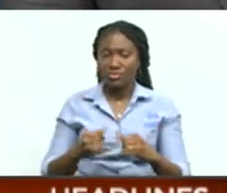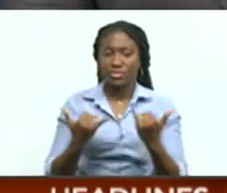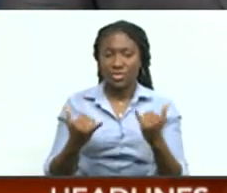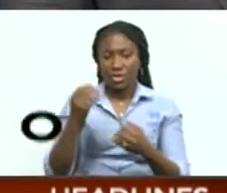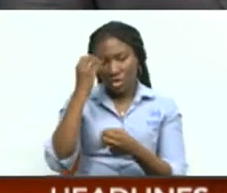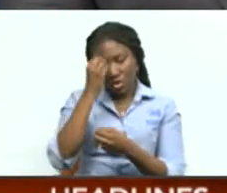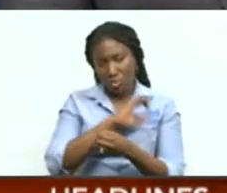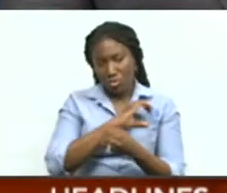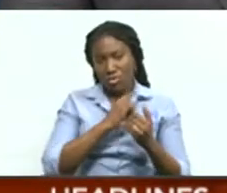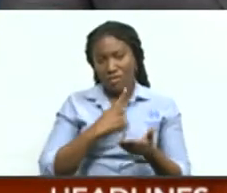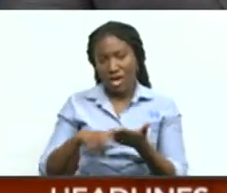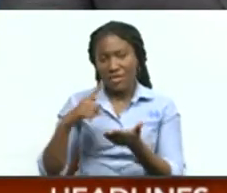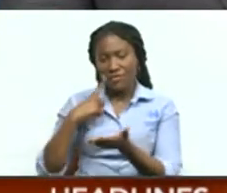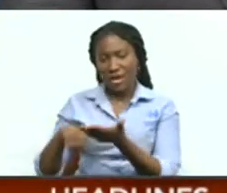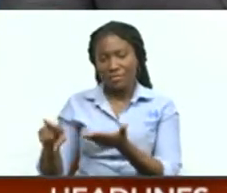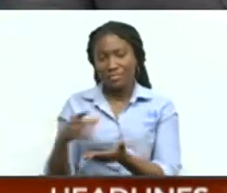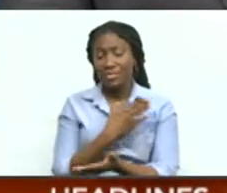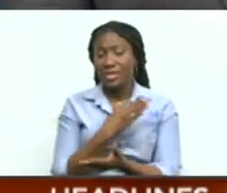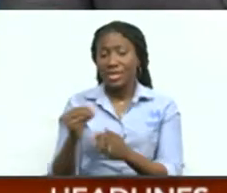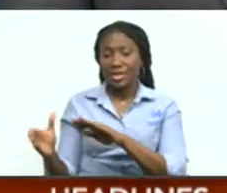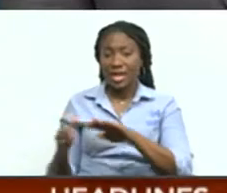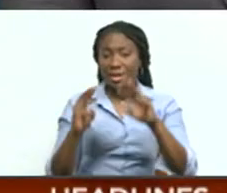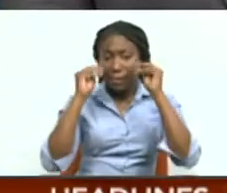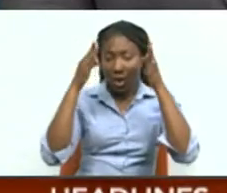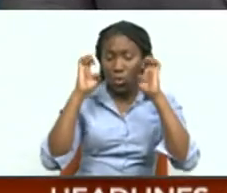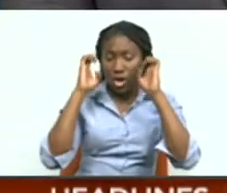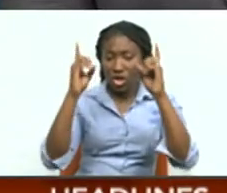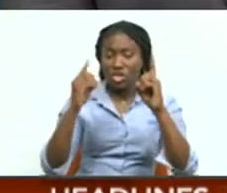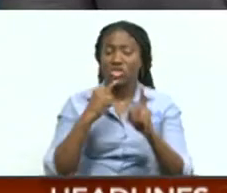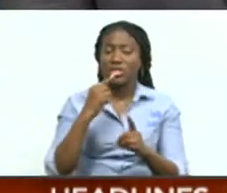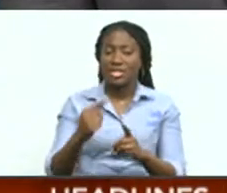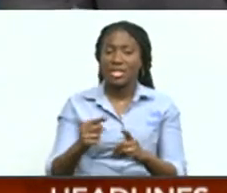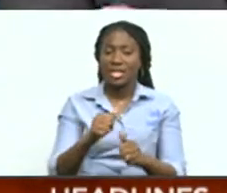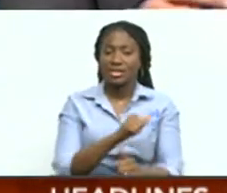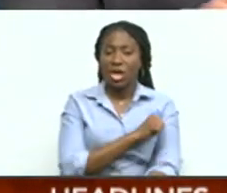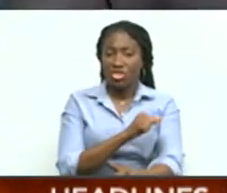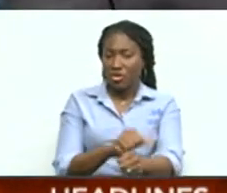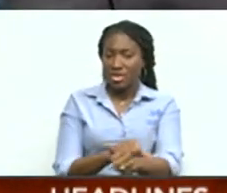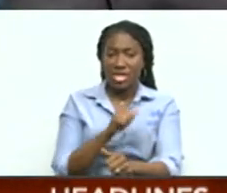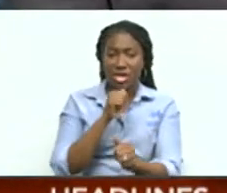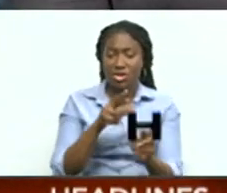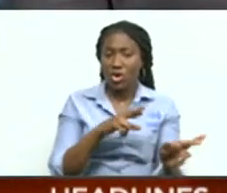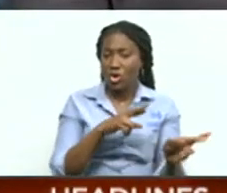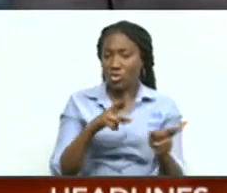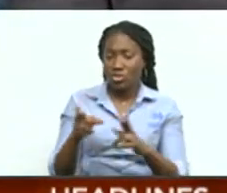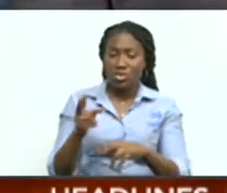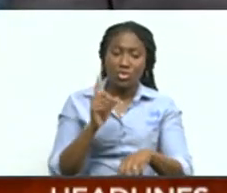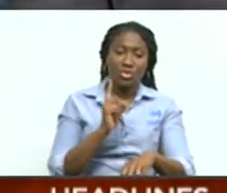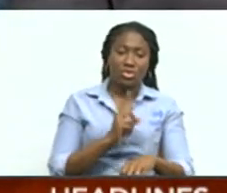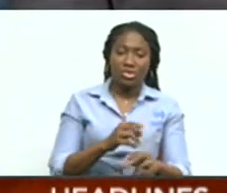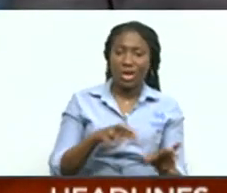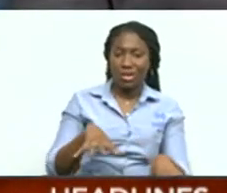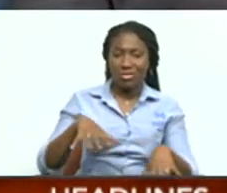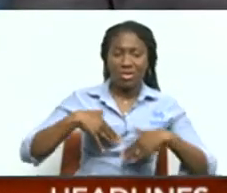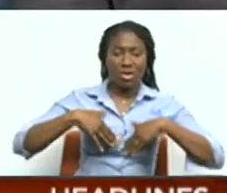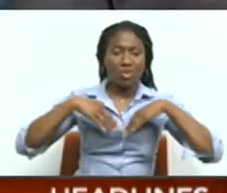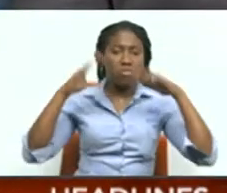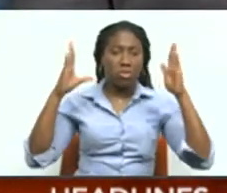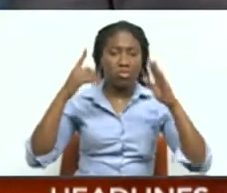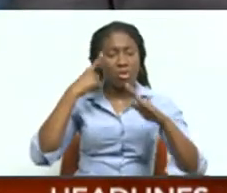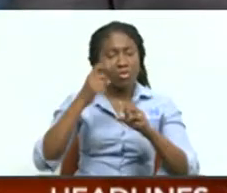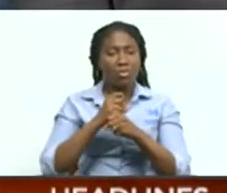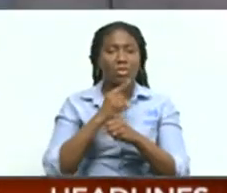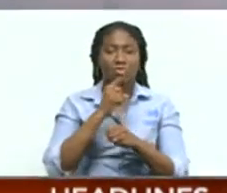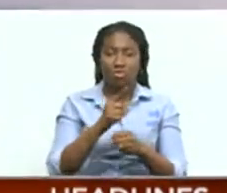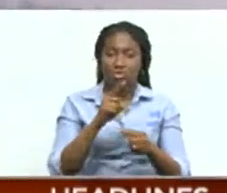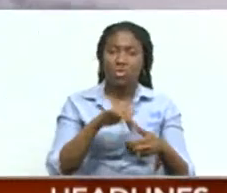police are investigating. The education minister says authorities were not prepared to throw caution to the wind in ensuring the safety of